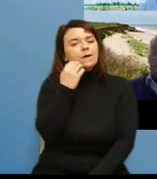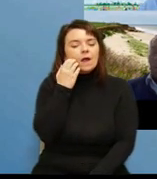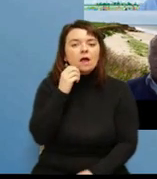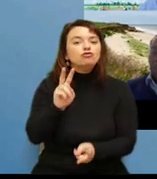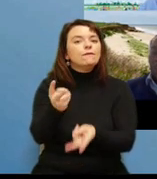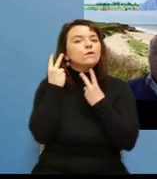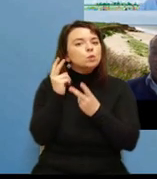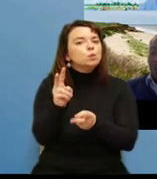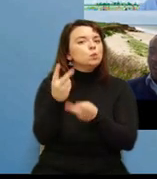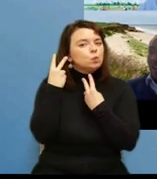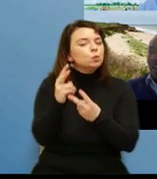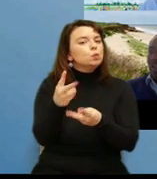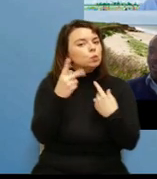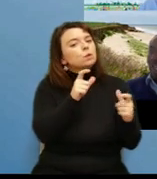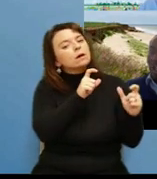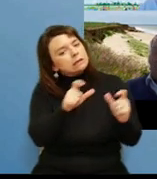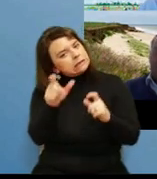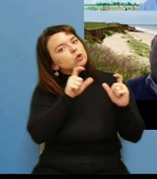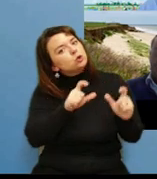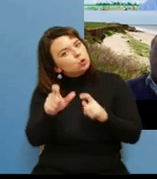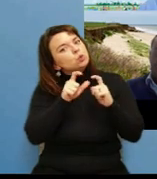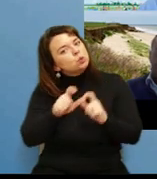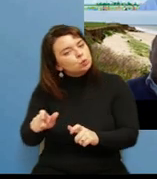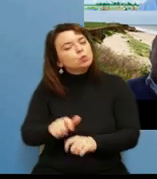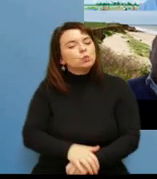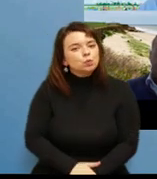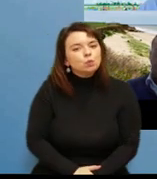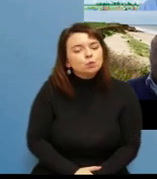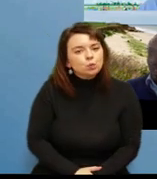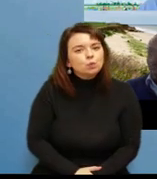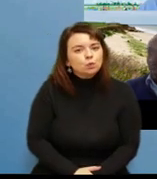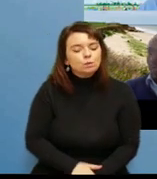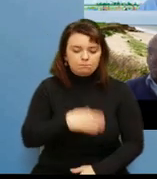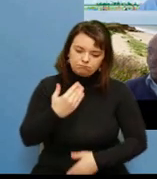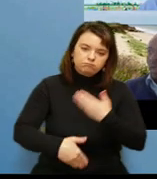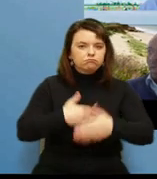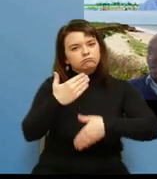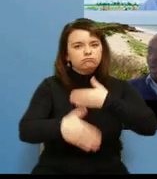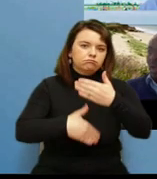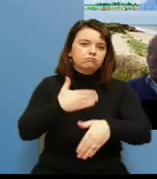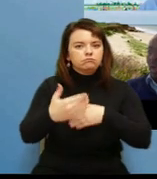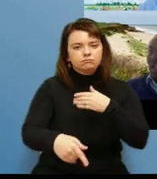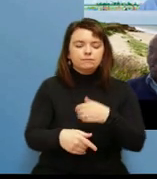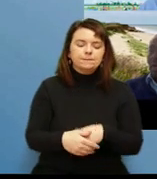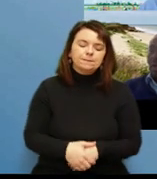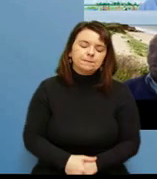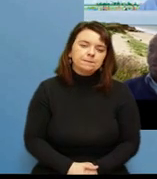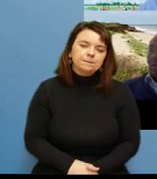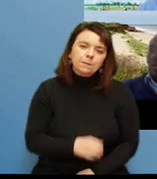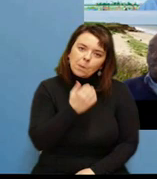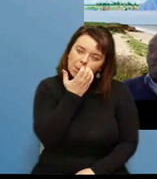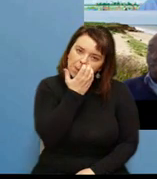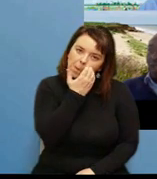Reviews continue to be carried out at an accelerated level in this quarter. Okay, so